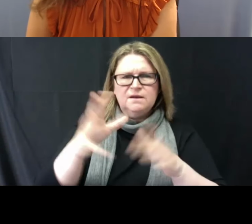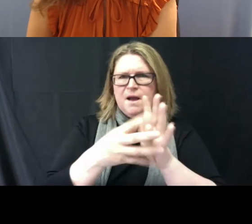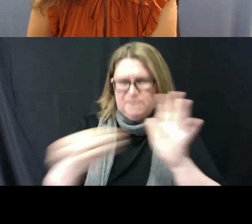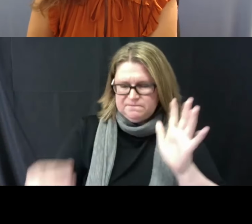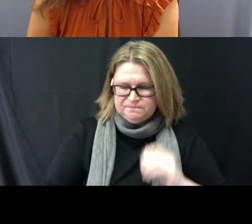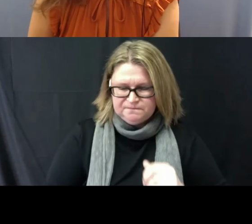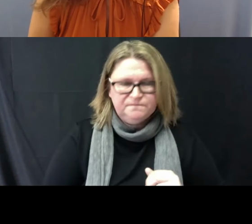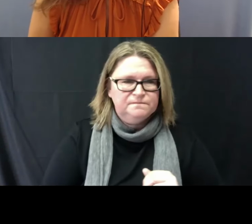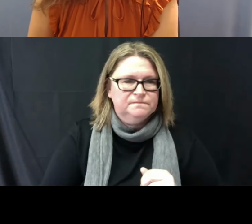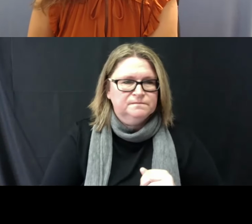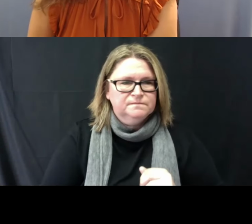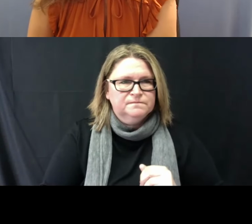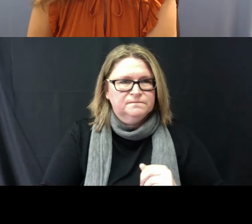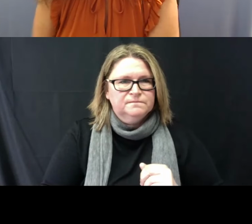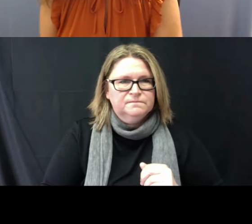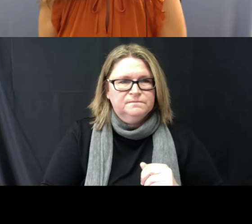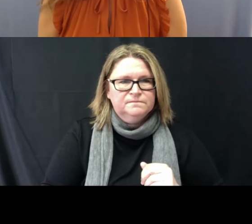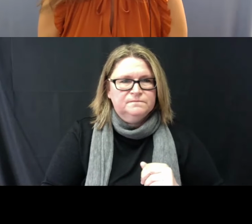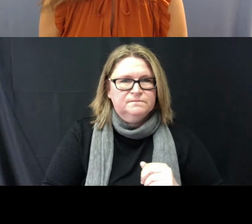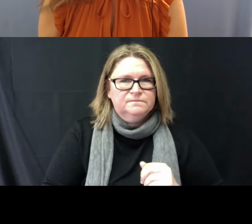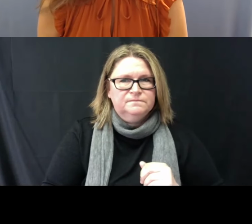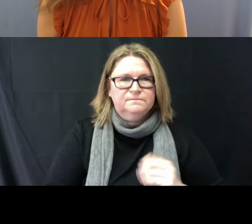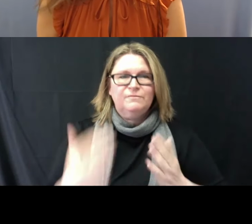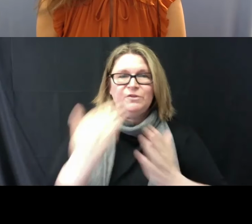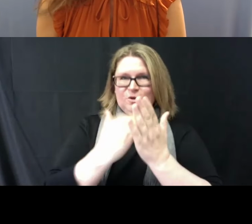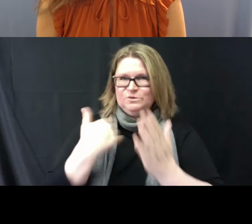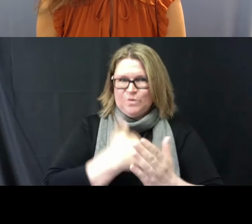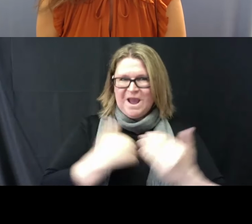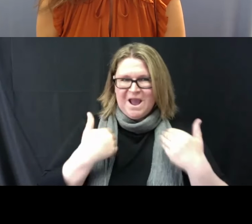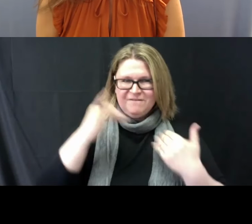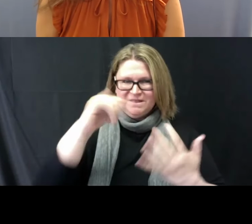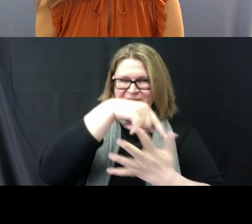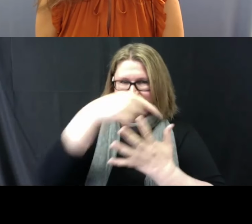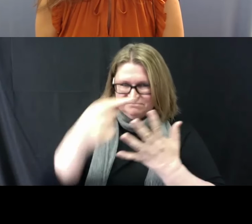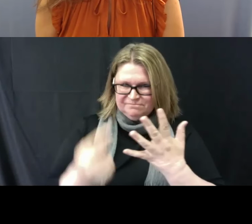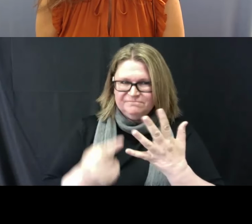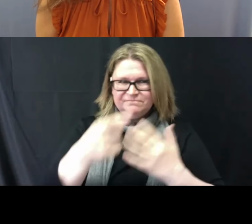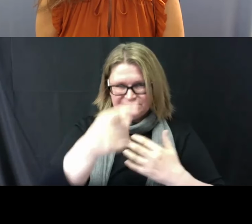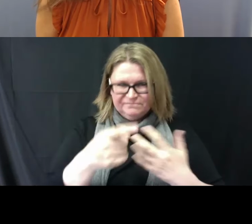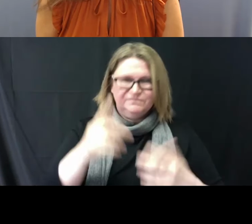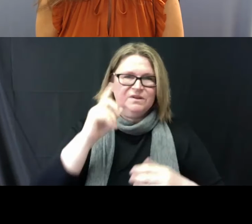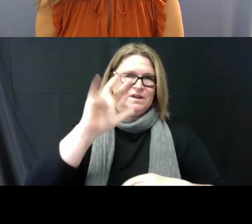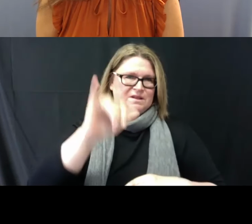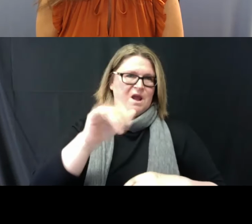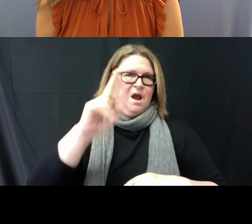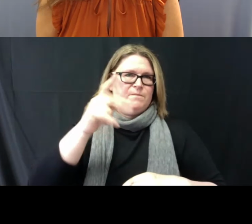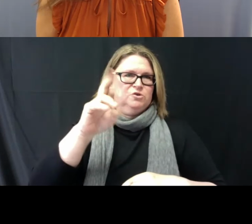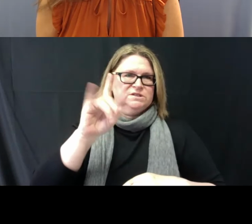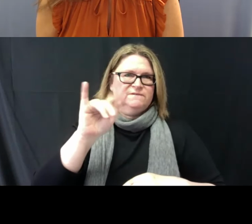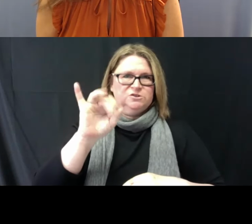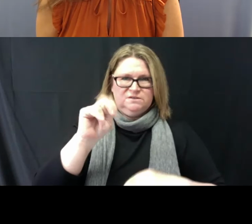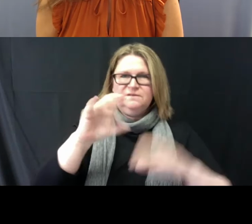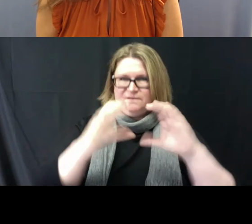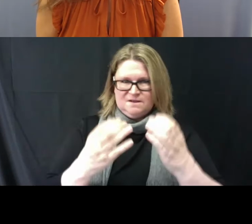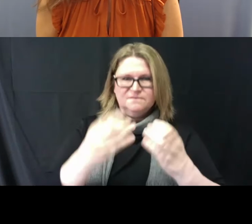other presenters, and I can send everyone copies of the slides. And also we have